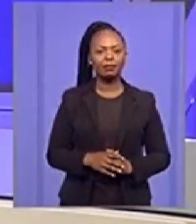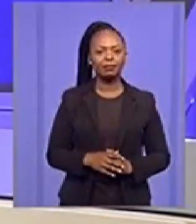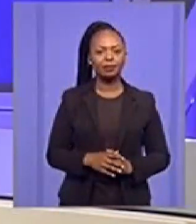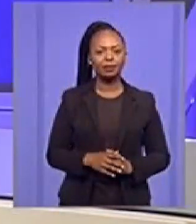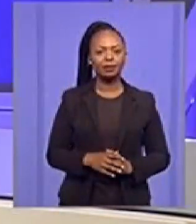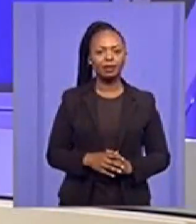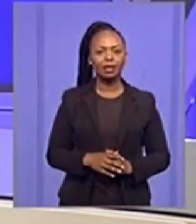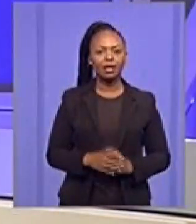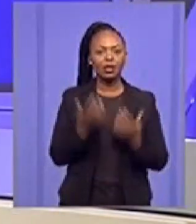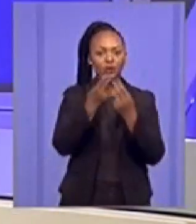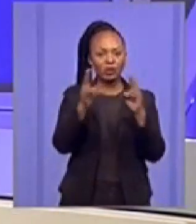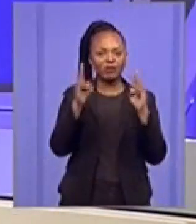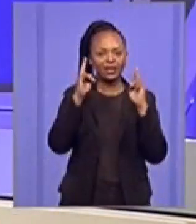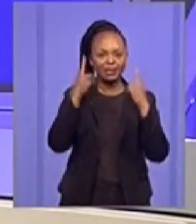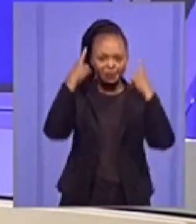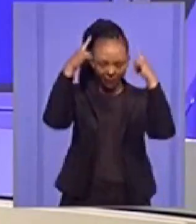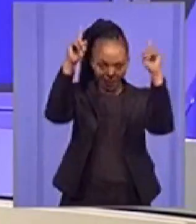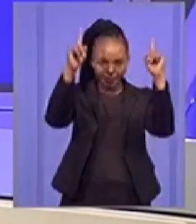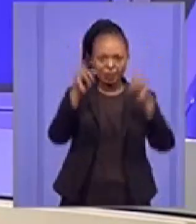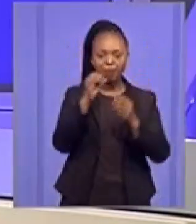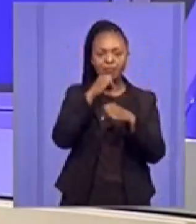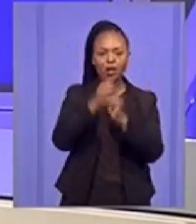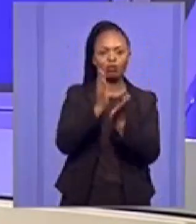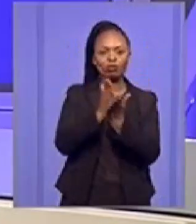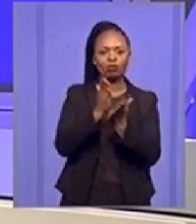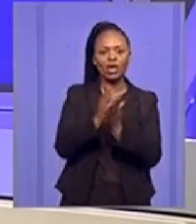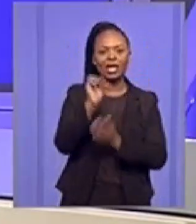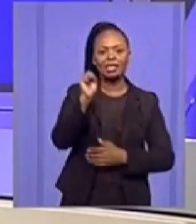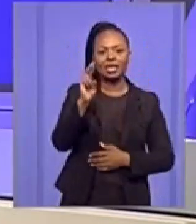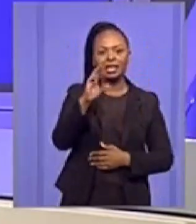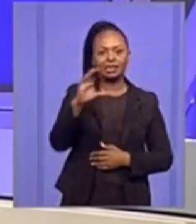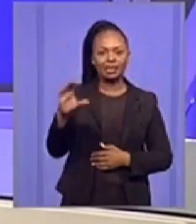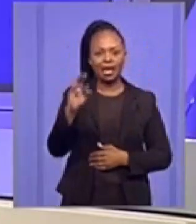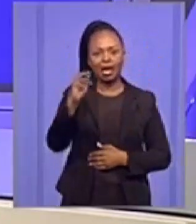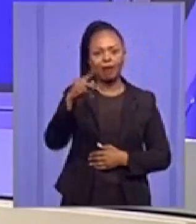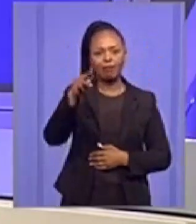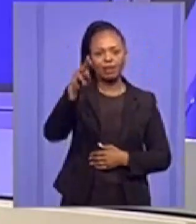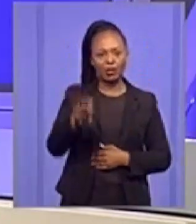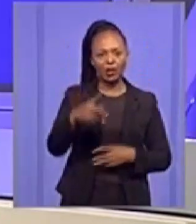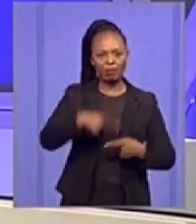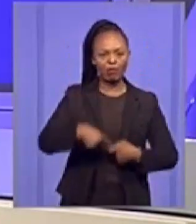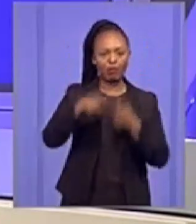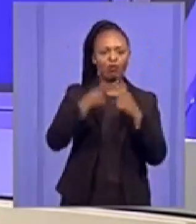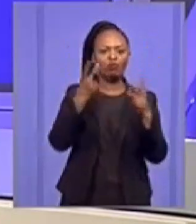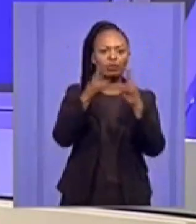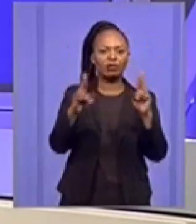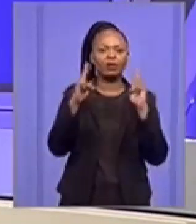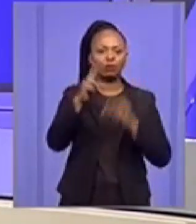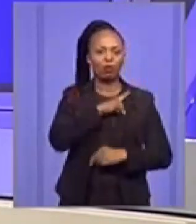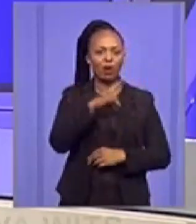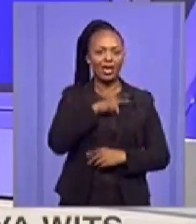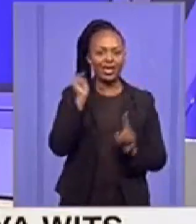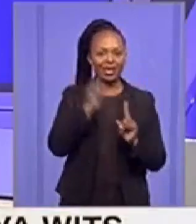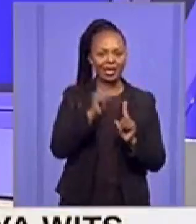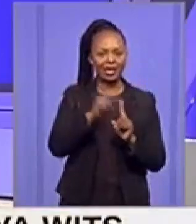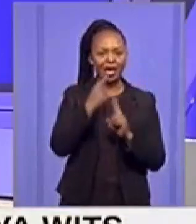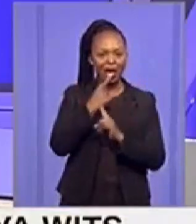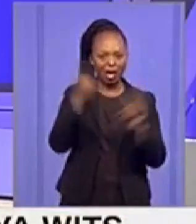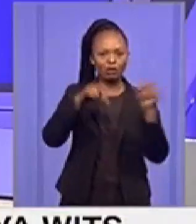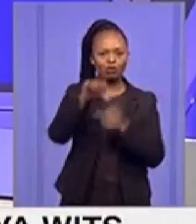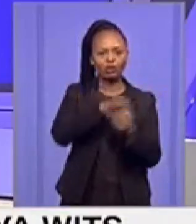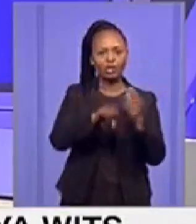Botsamaisi ba University ya Wits bo netefaditse mopresidente wa SRC Aphiwe Mnyamana a kginnwe ke university. Sena se tsala ka morao re a phatlalatsa